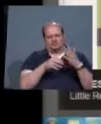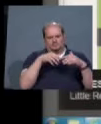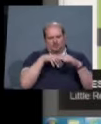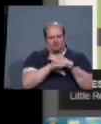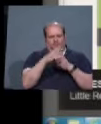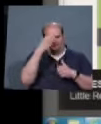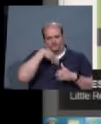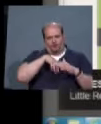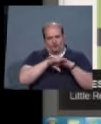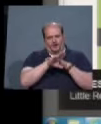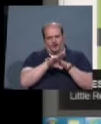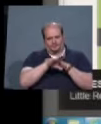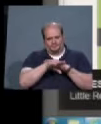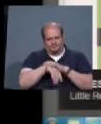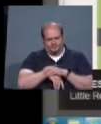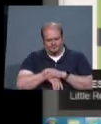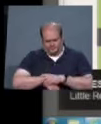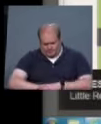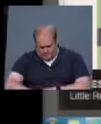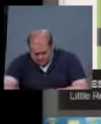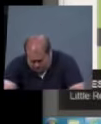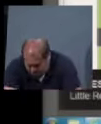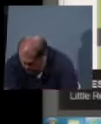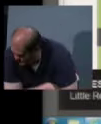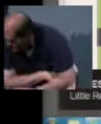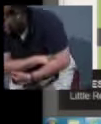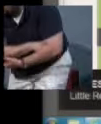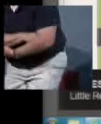entrance. Okay. Okay, thank you.